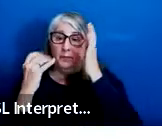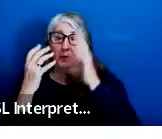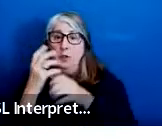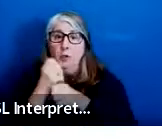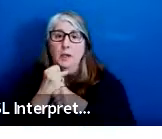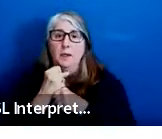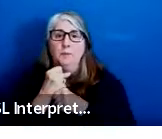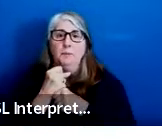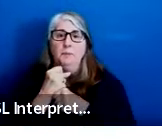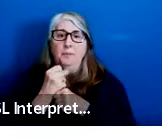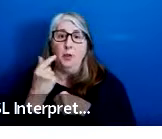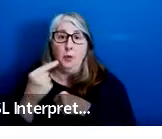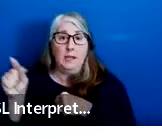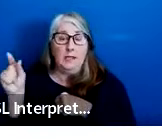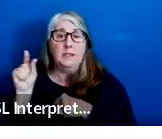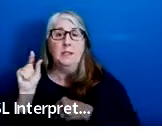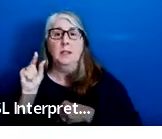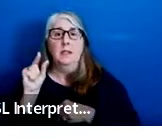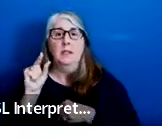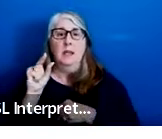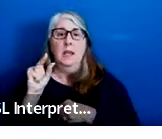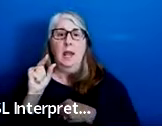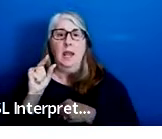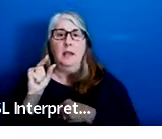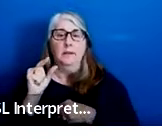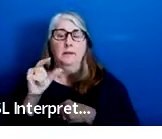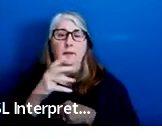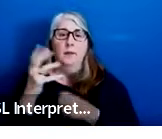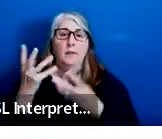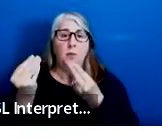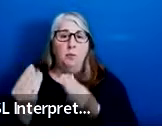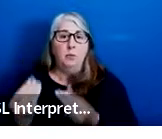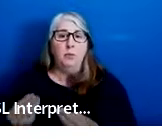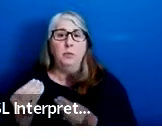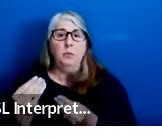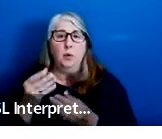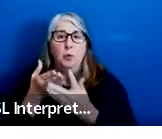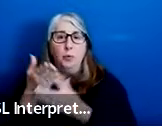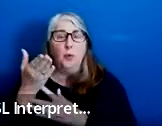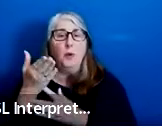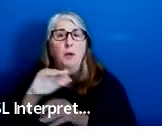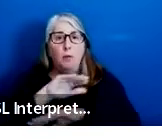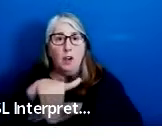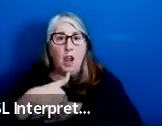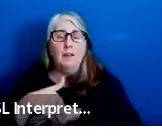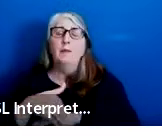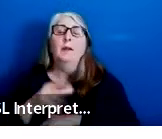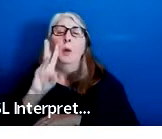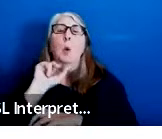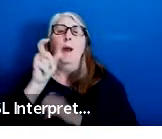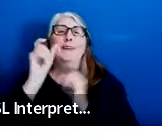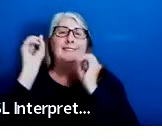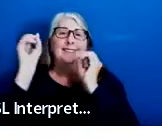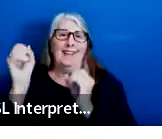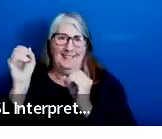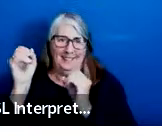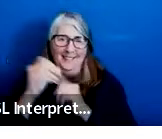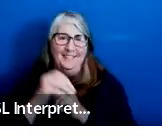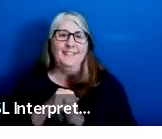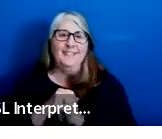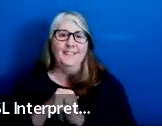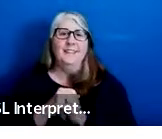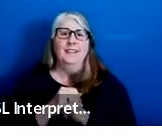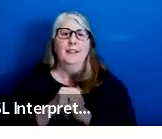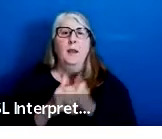will will sink through it overnight, those ones don't have wax. And so that's, and most